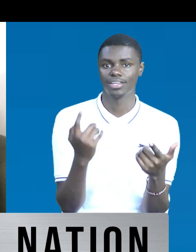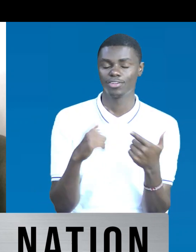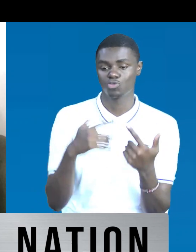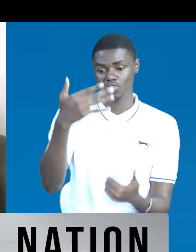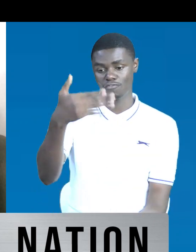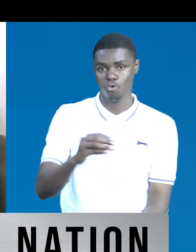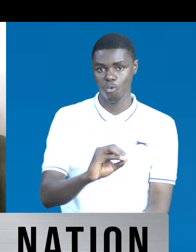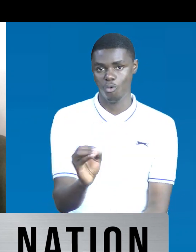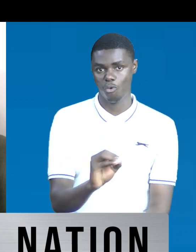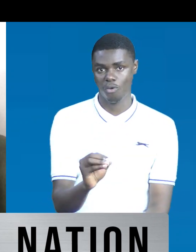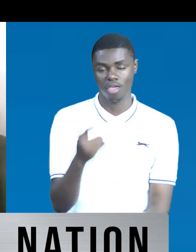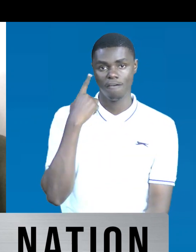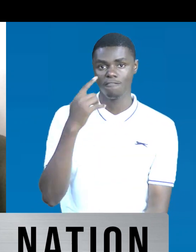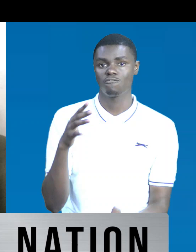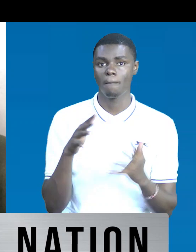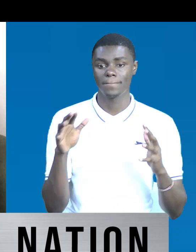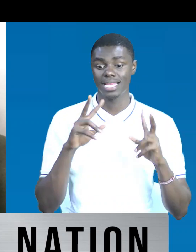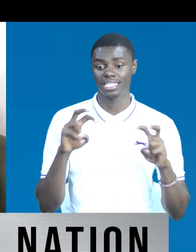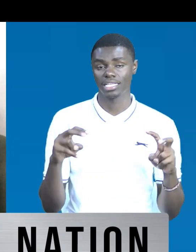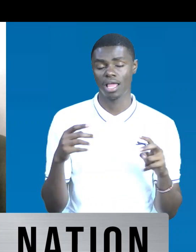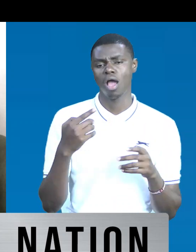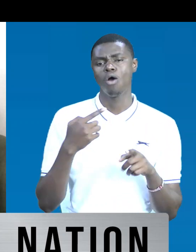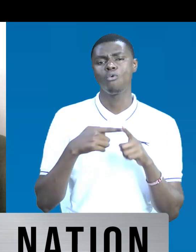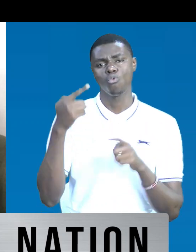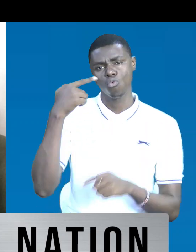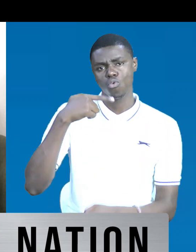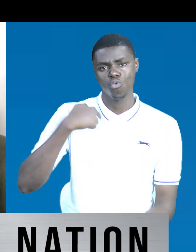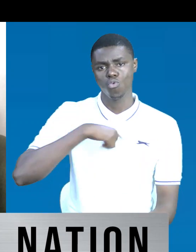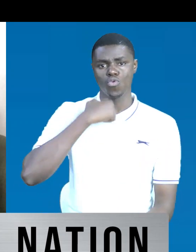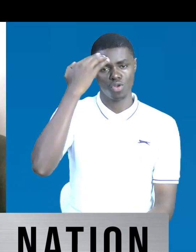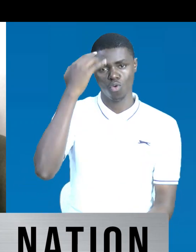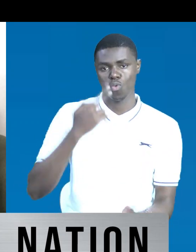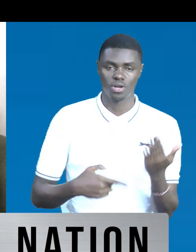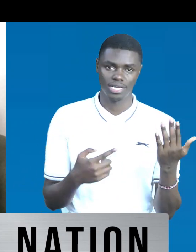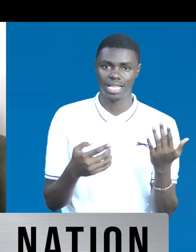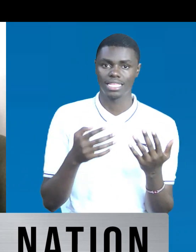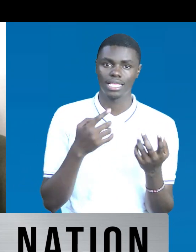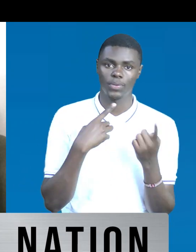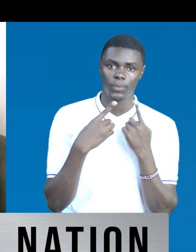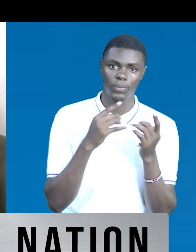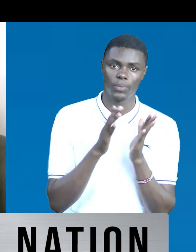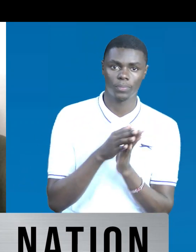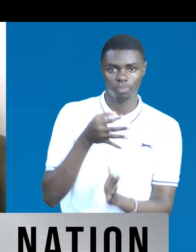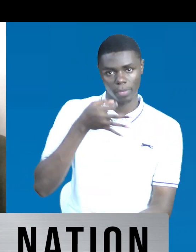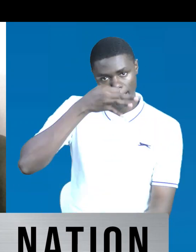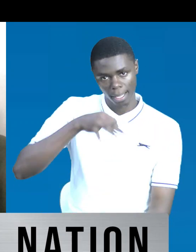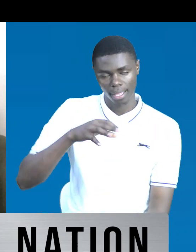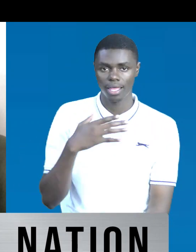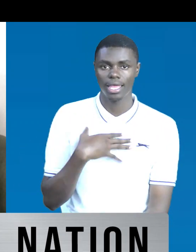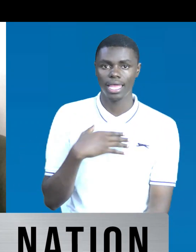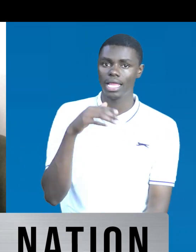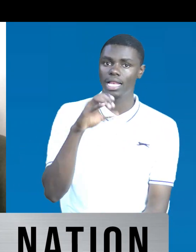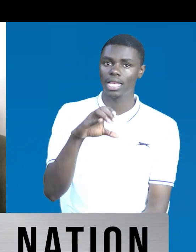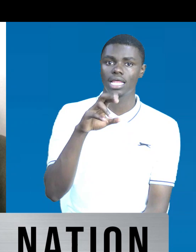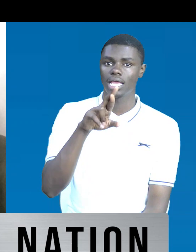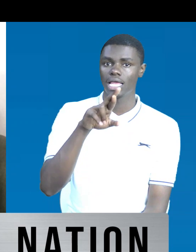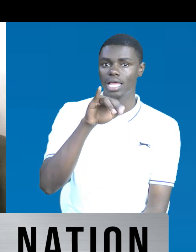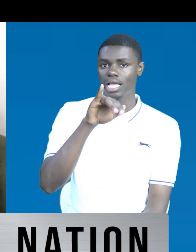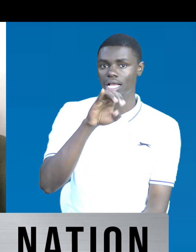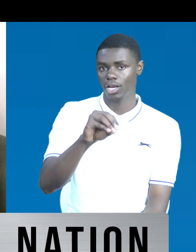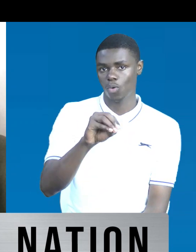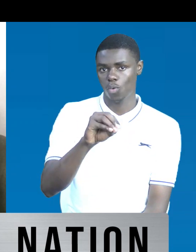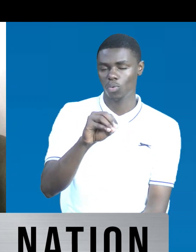the fore from any research. But what we know is that they speak French and some Creole, yes, Asian Creole.